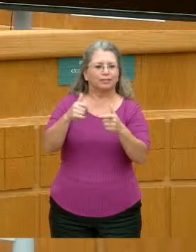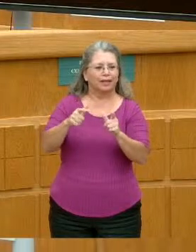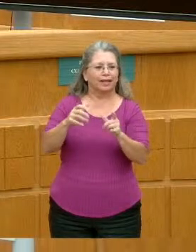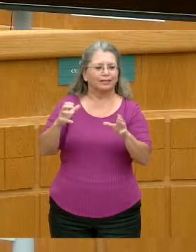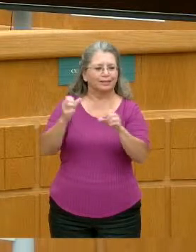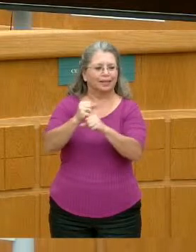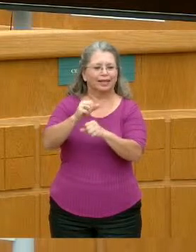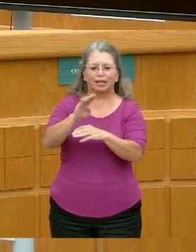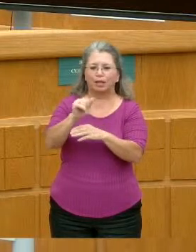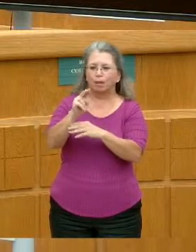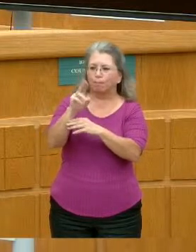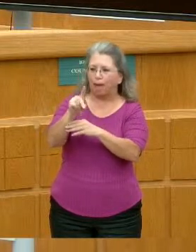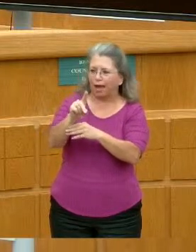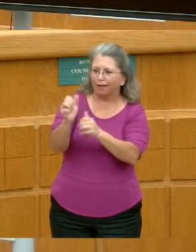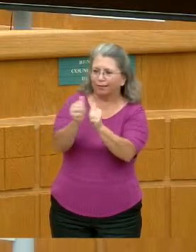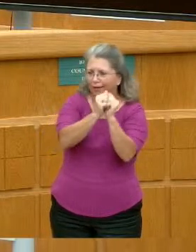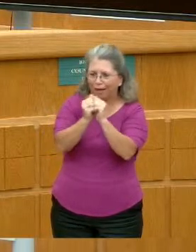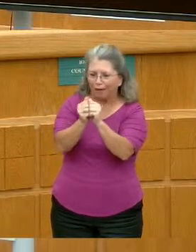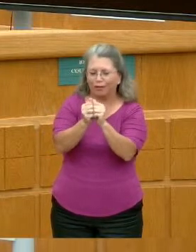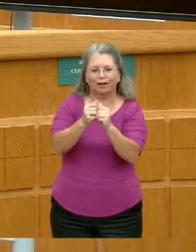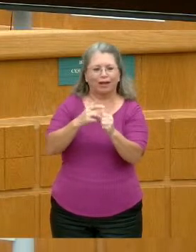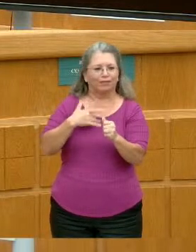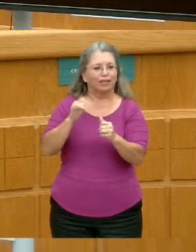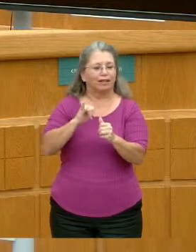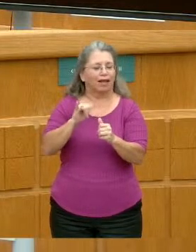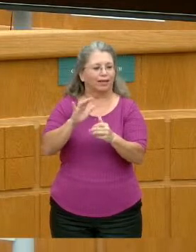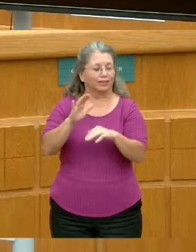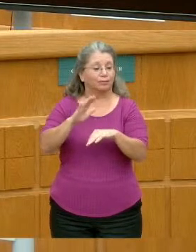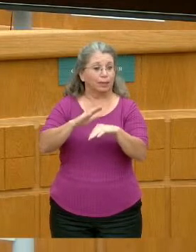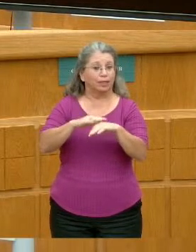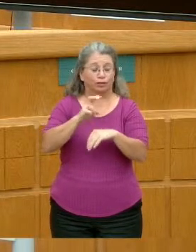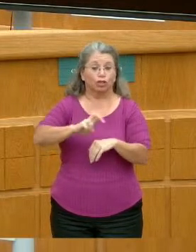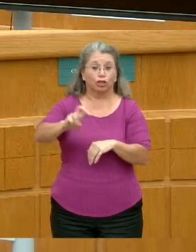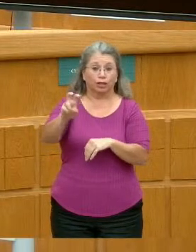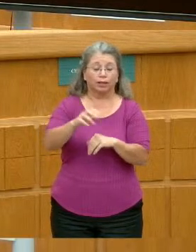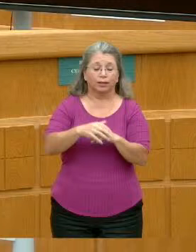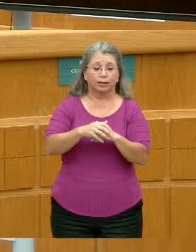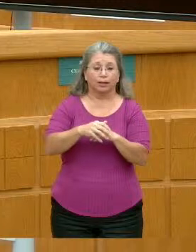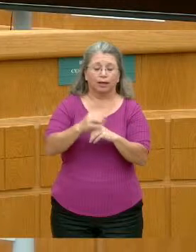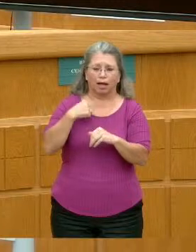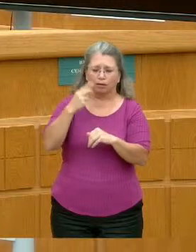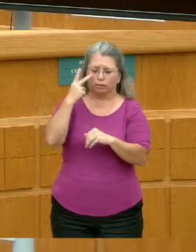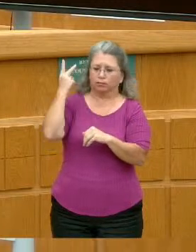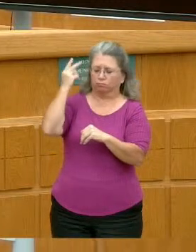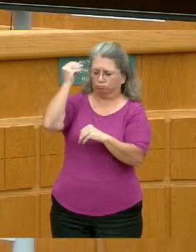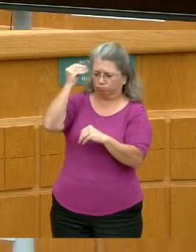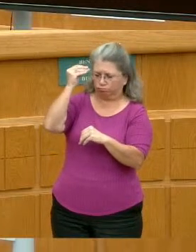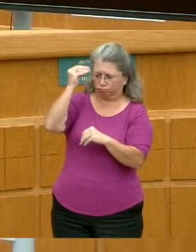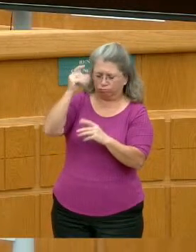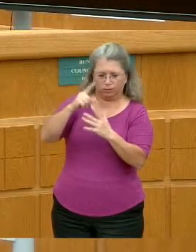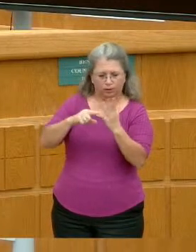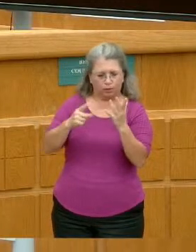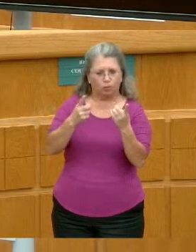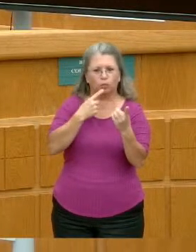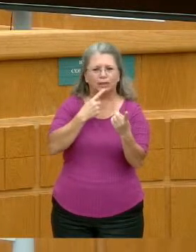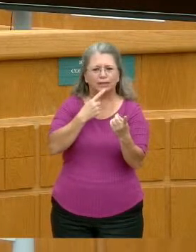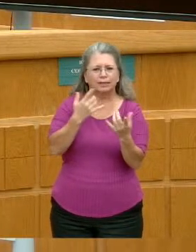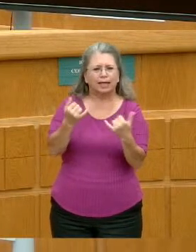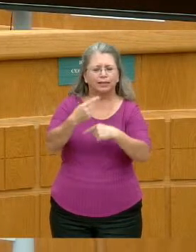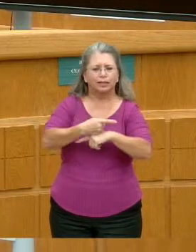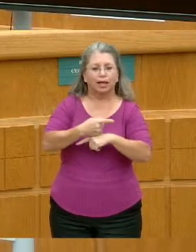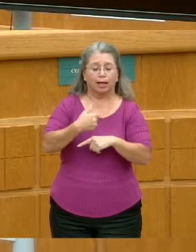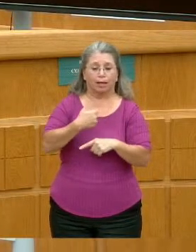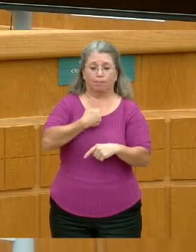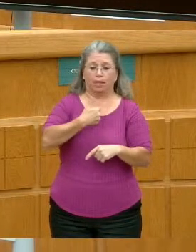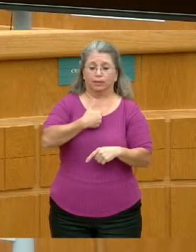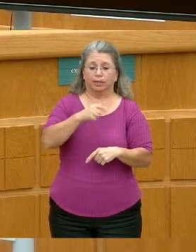on this long journey. And as I reflected what to say today, Being a trauma